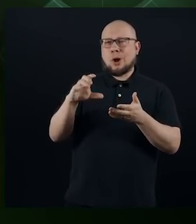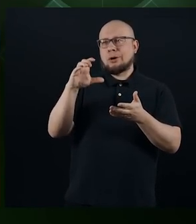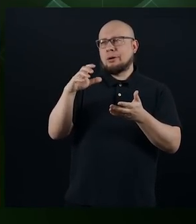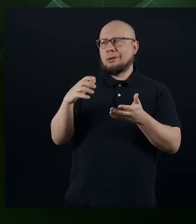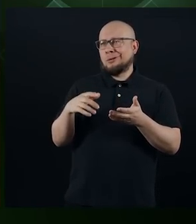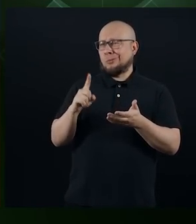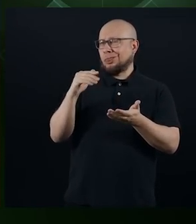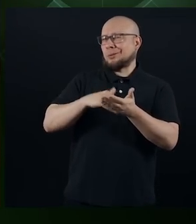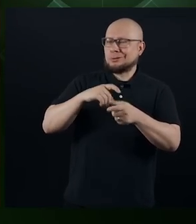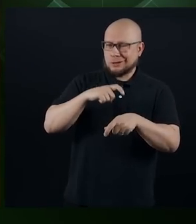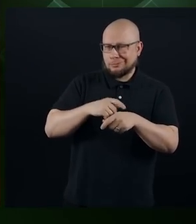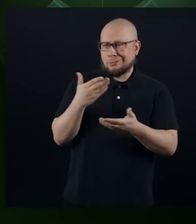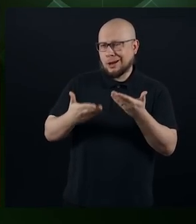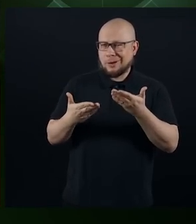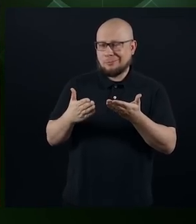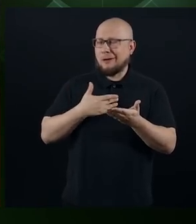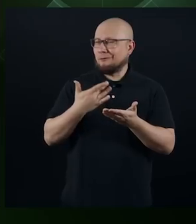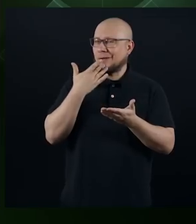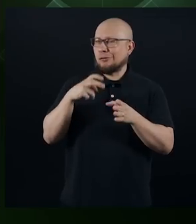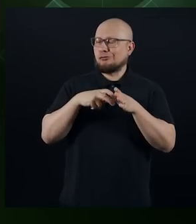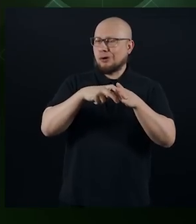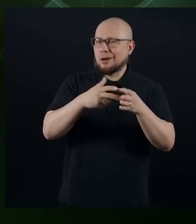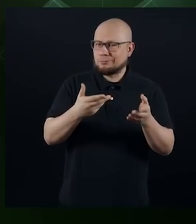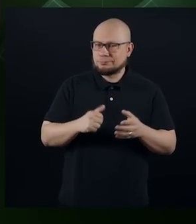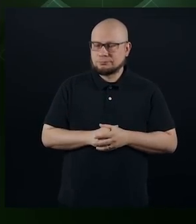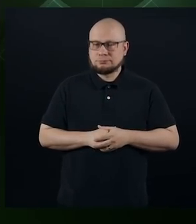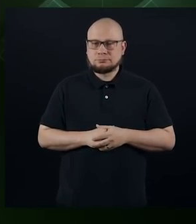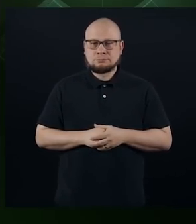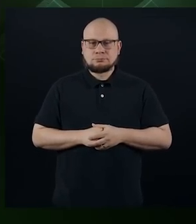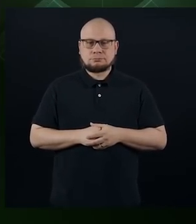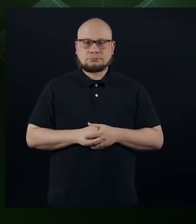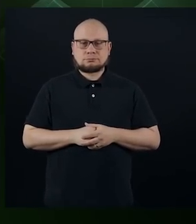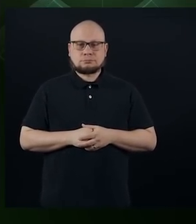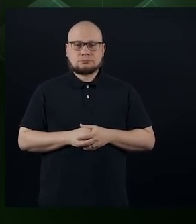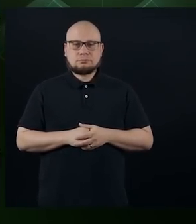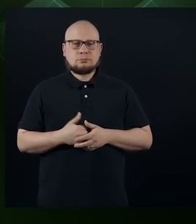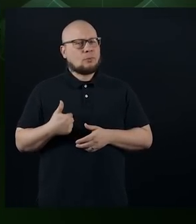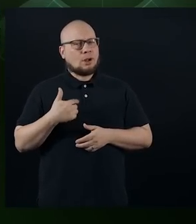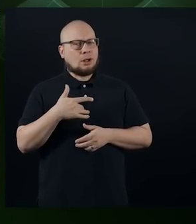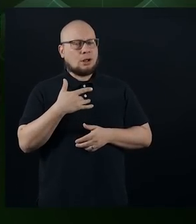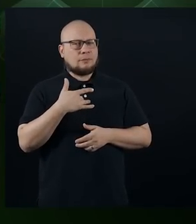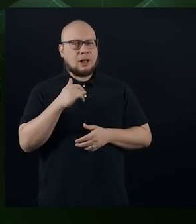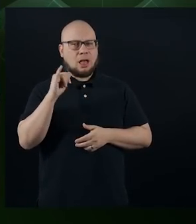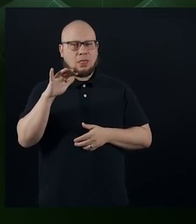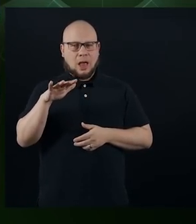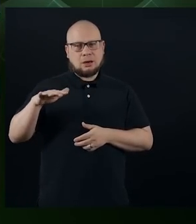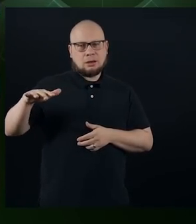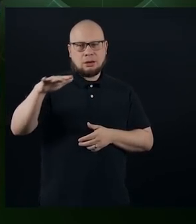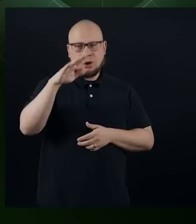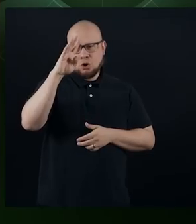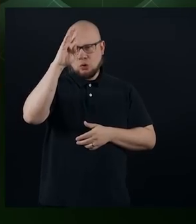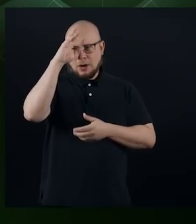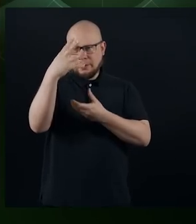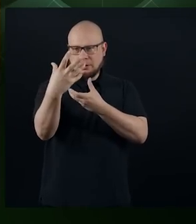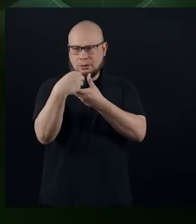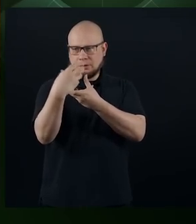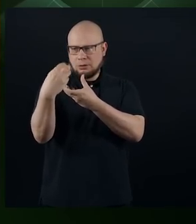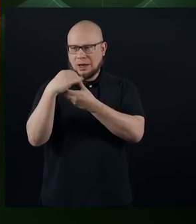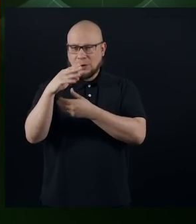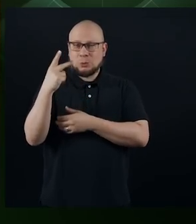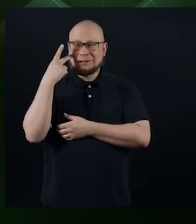hundreds, maybe thousands of times. It's my favorite ride. This idea that we could put this creative twist on these